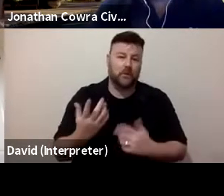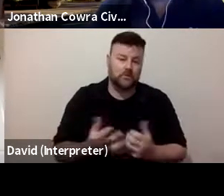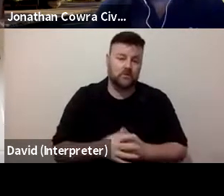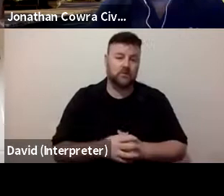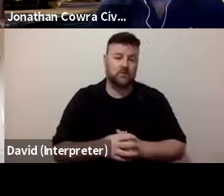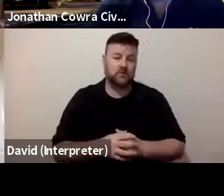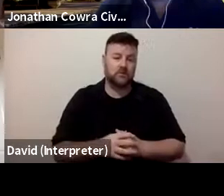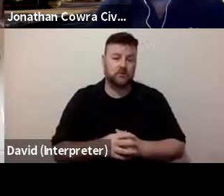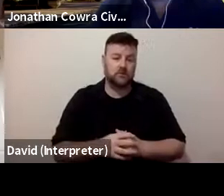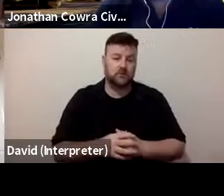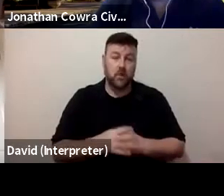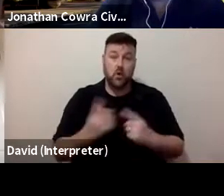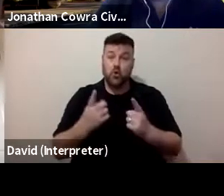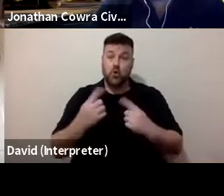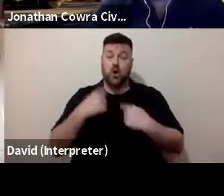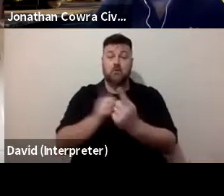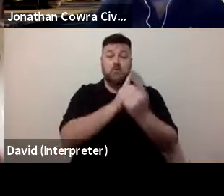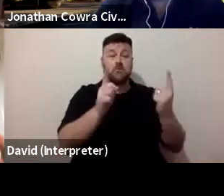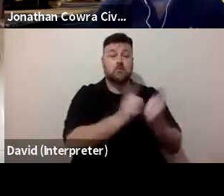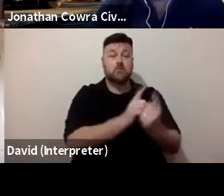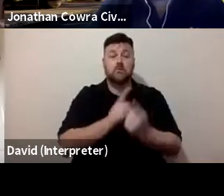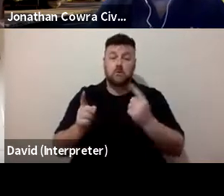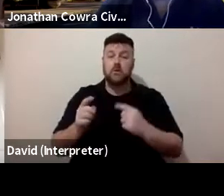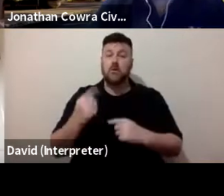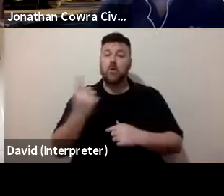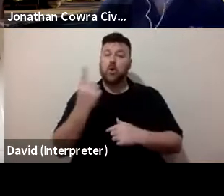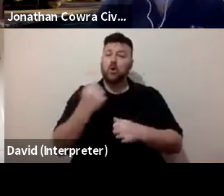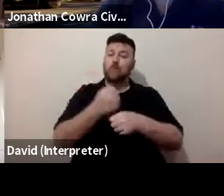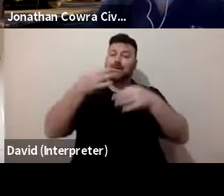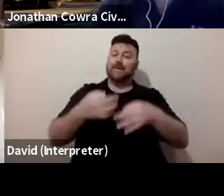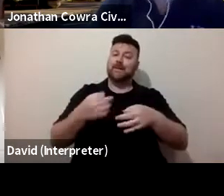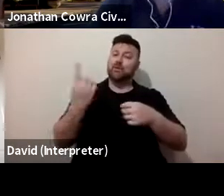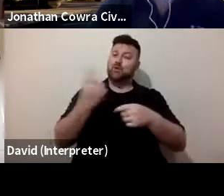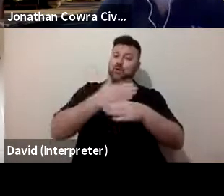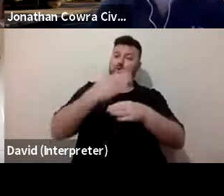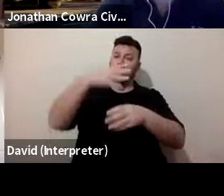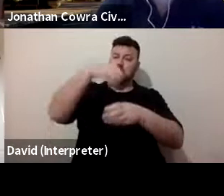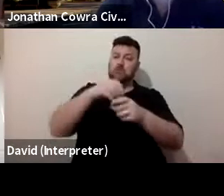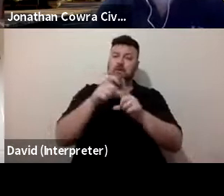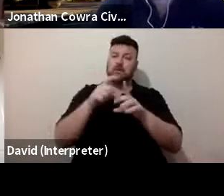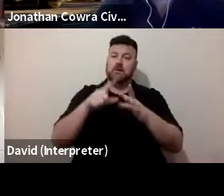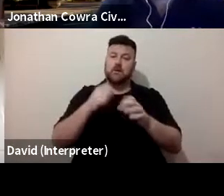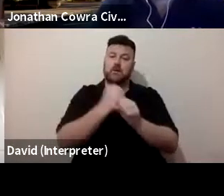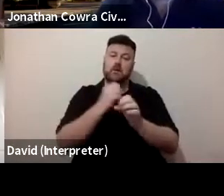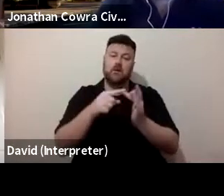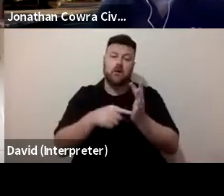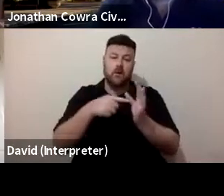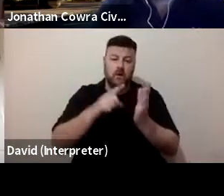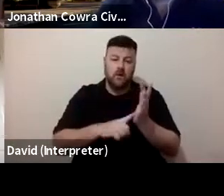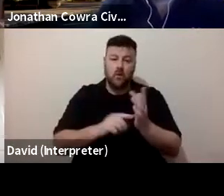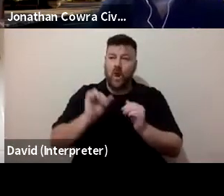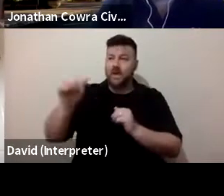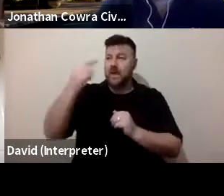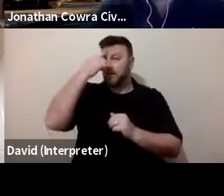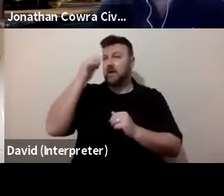all the people that I talk to who across, you know, who are making decisions in the digital space and thinking about what they do, whether it's, you know, at a